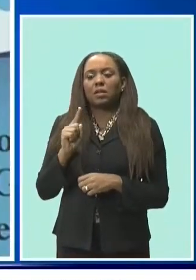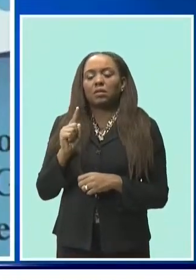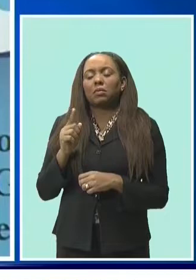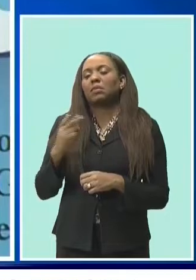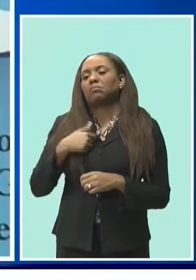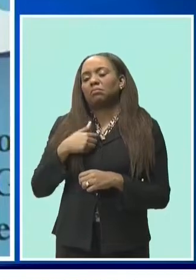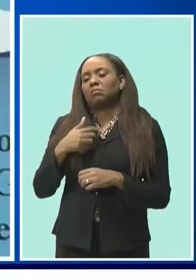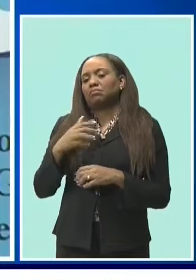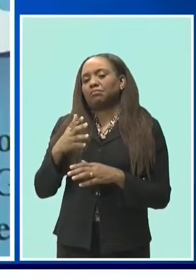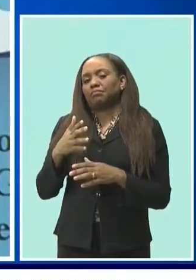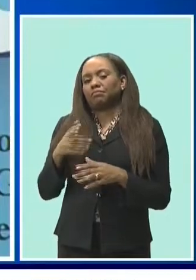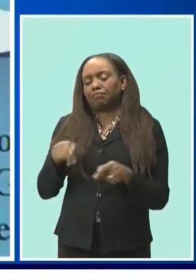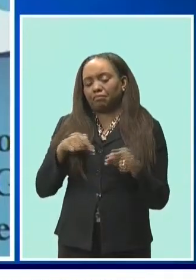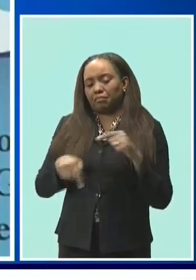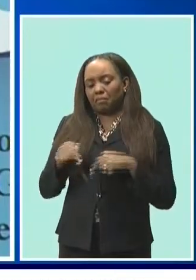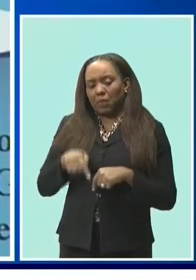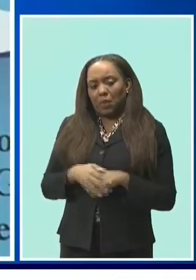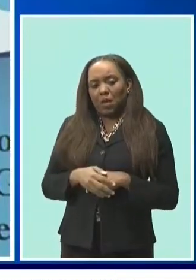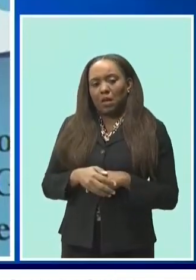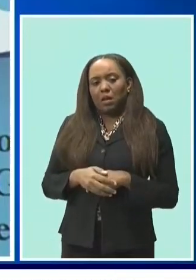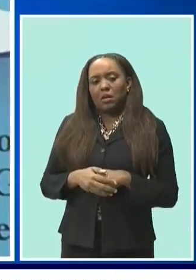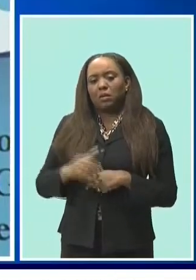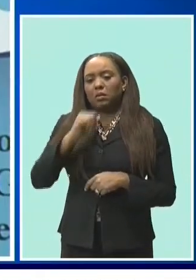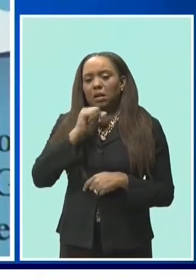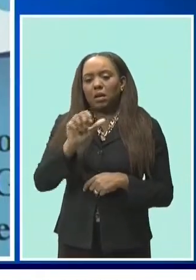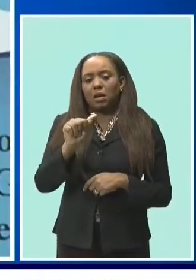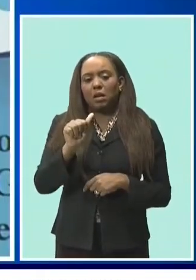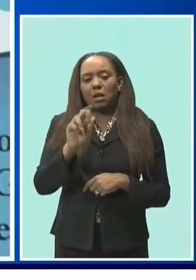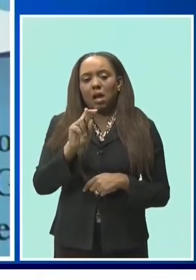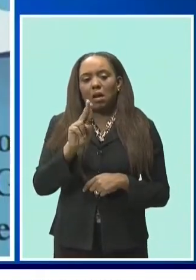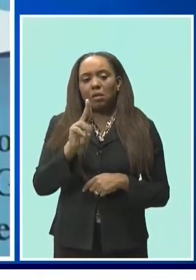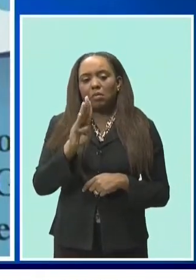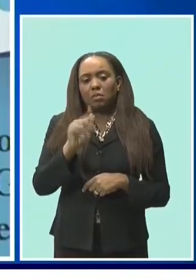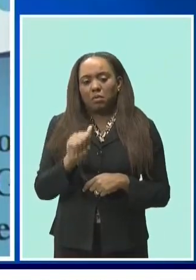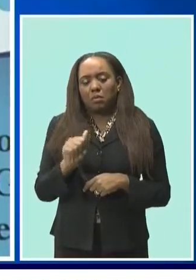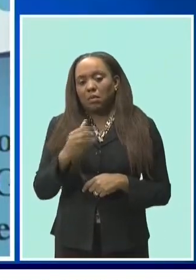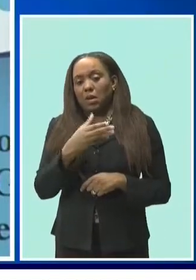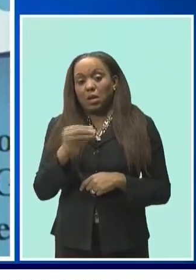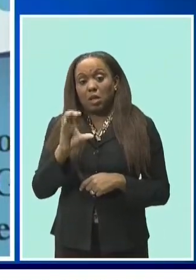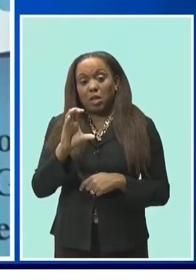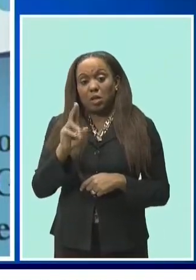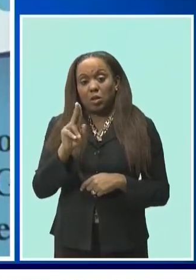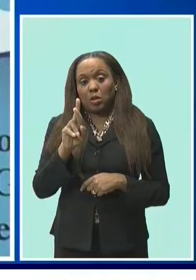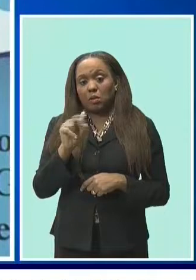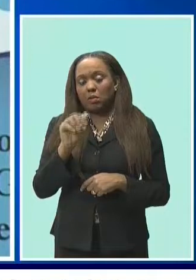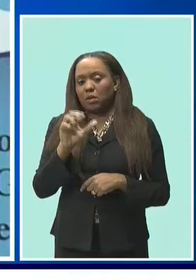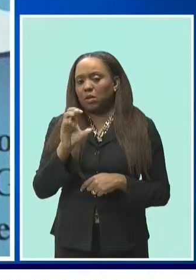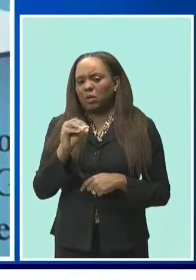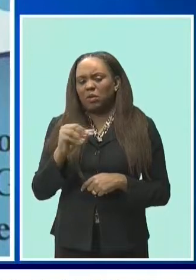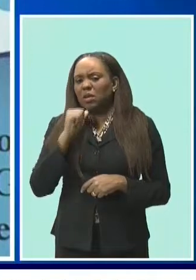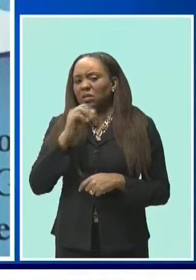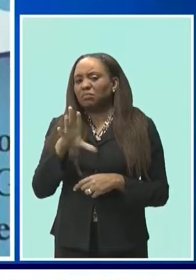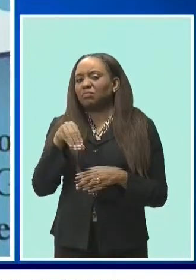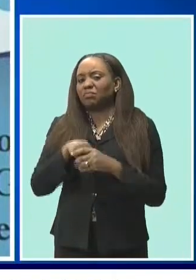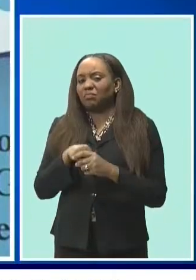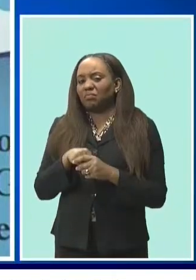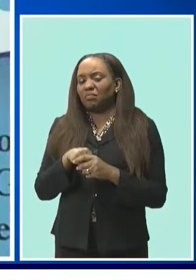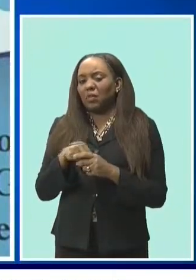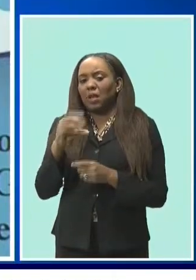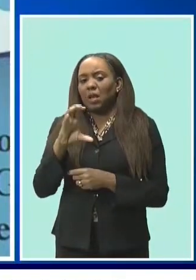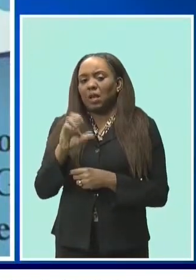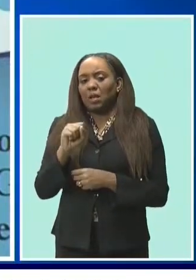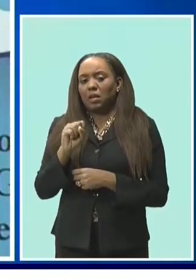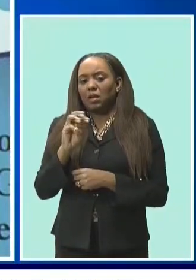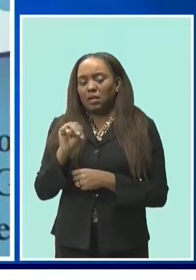of my time, as I was about to mention Aruba and Curacao, but they're not part of us yet. So I know they're also experiencing. There is exchange of information. I'm sure